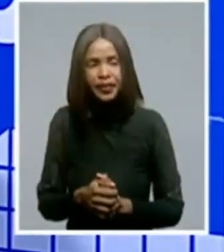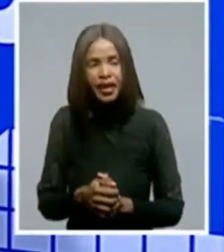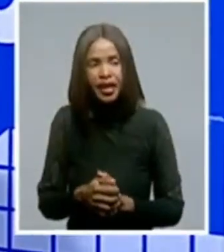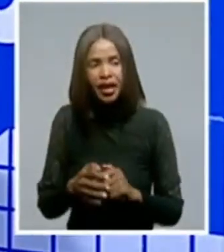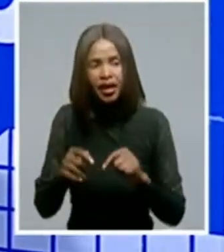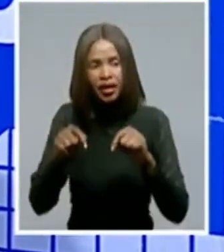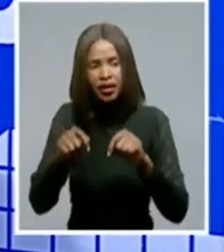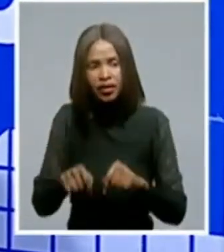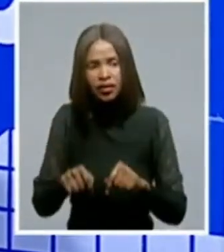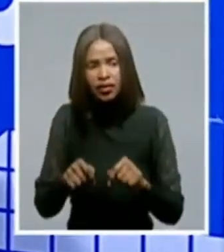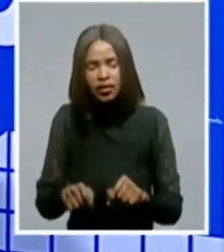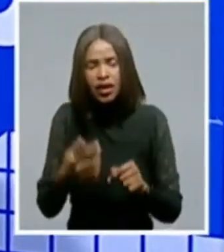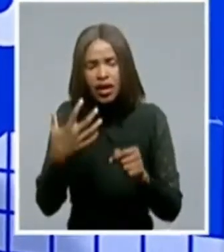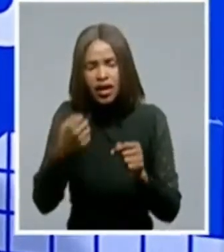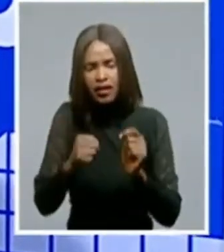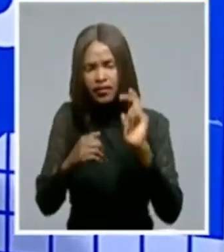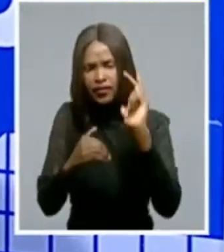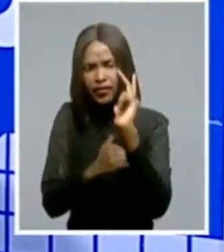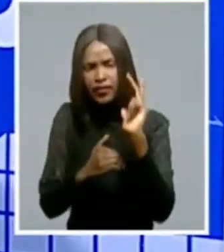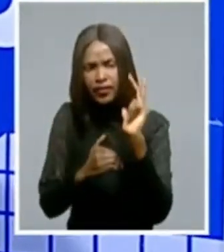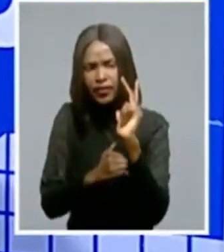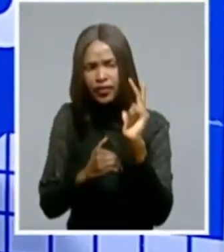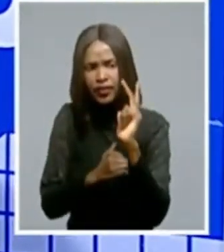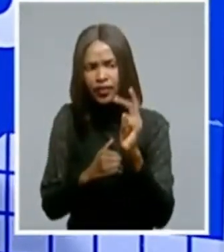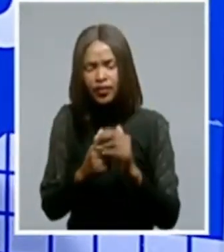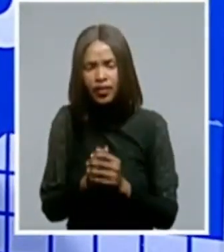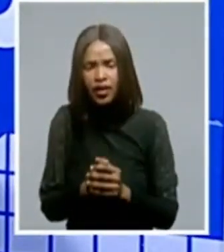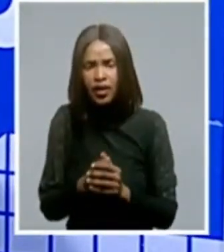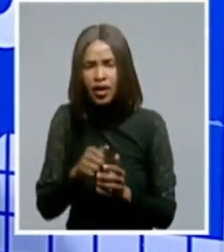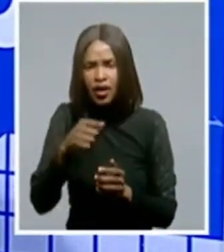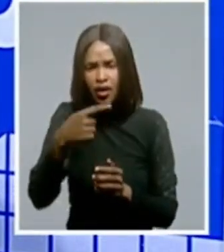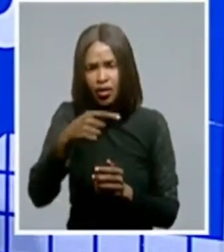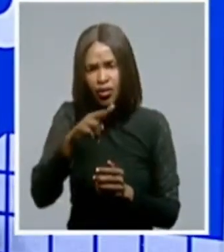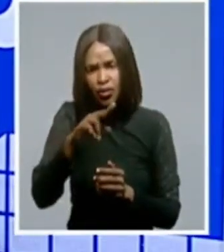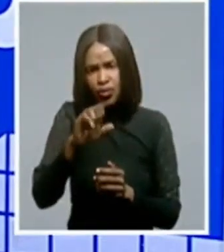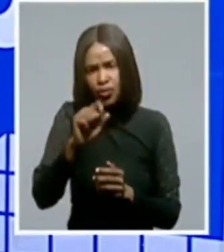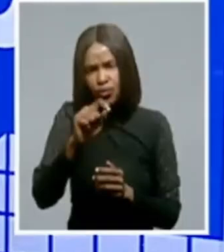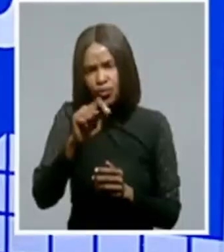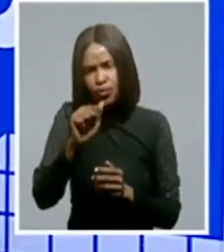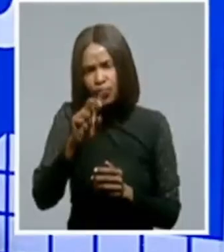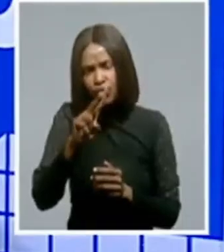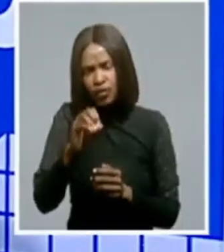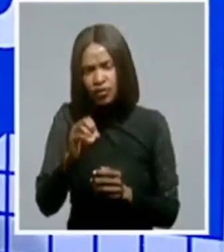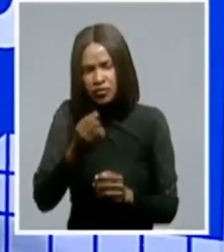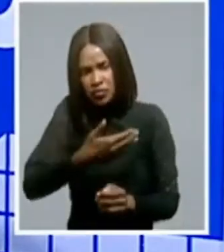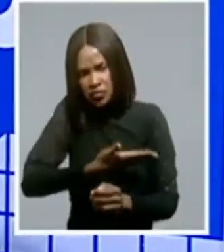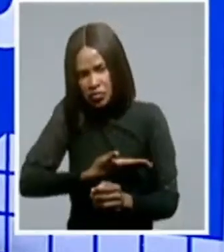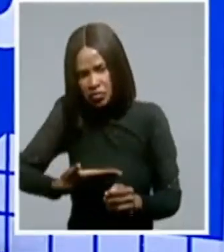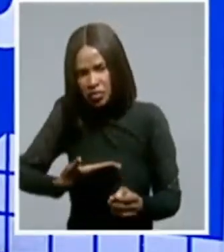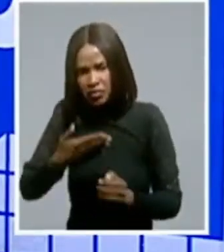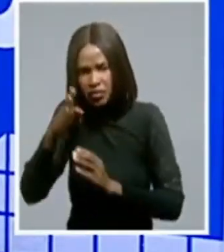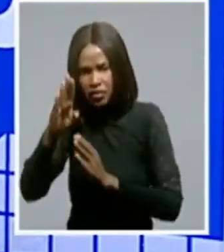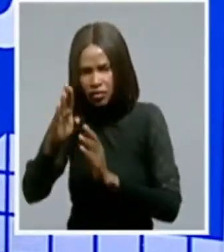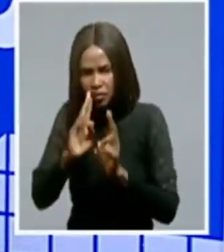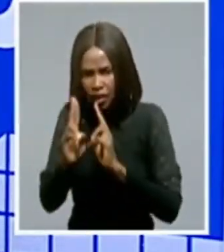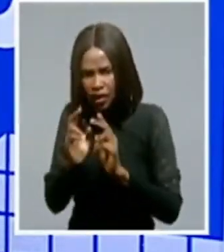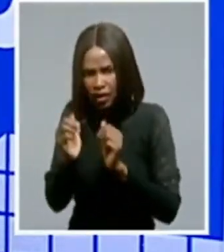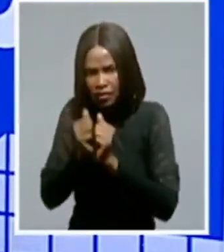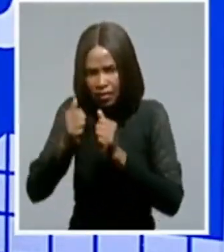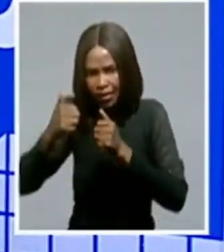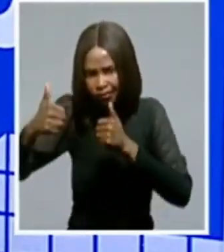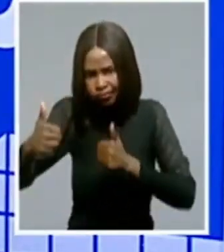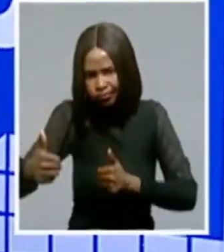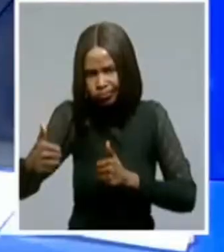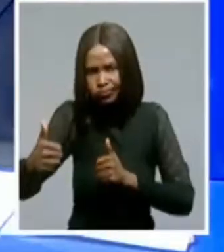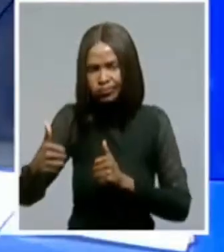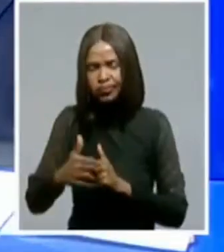NIPDB's Executive for Competitiveness and Branding, Margareth Gustavo. Thank you for joining us this evening. Good evening. Thank you so much.